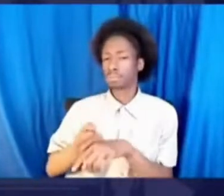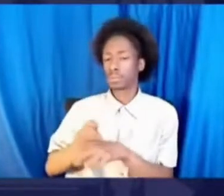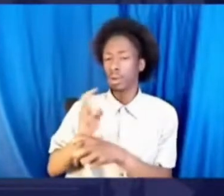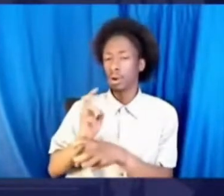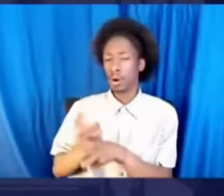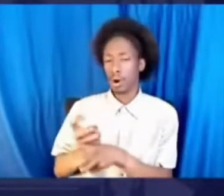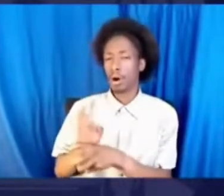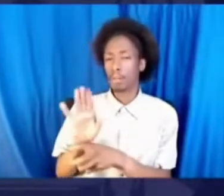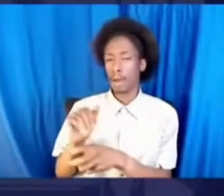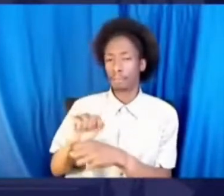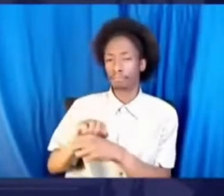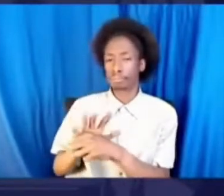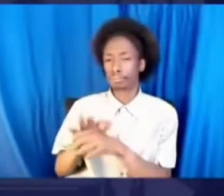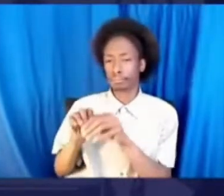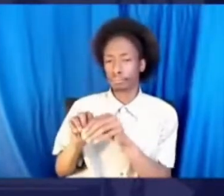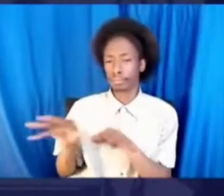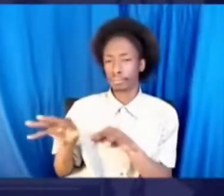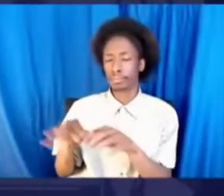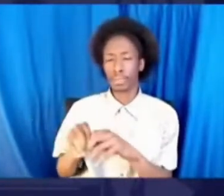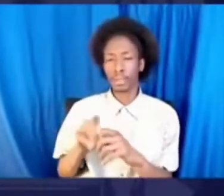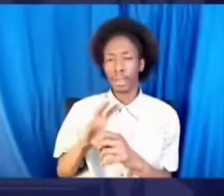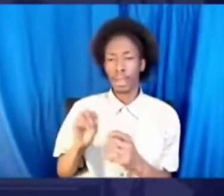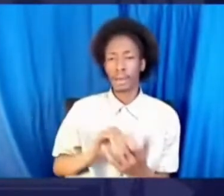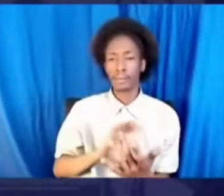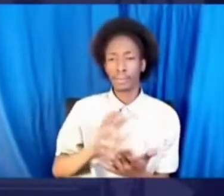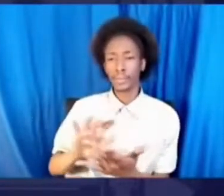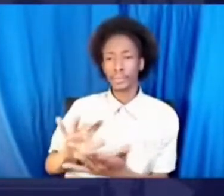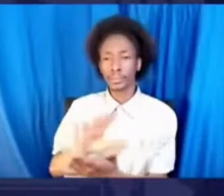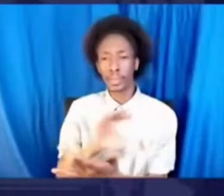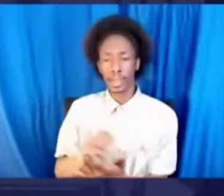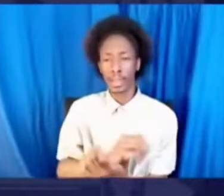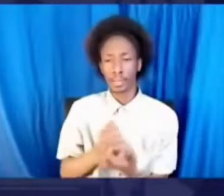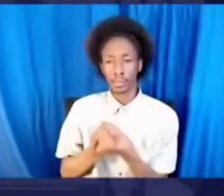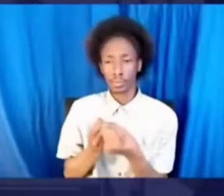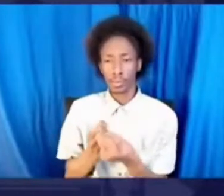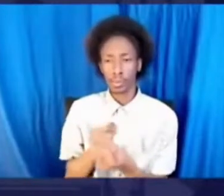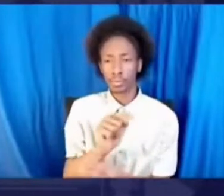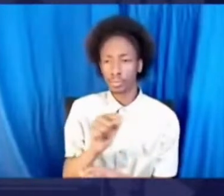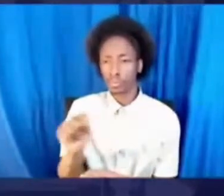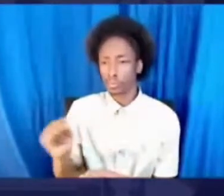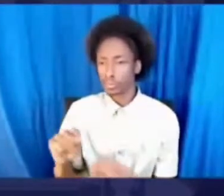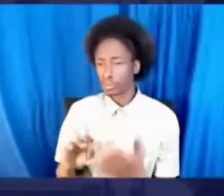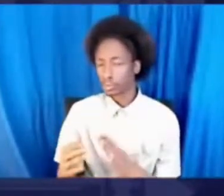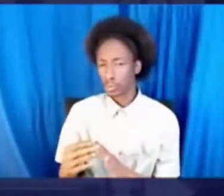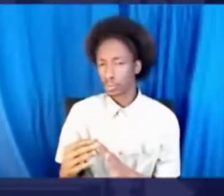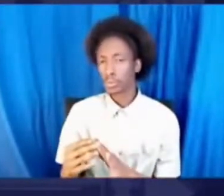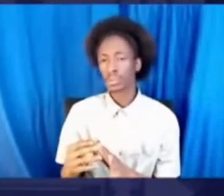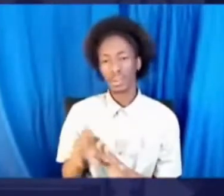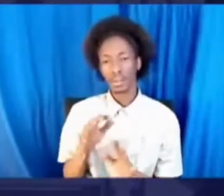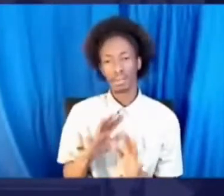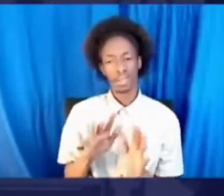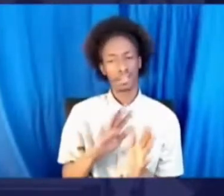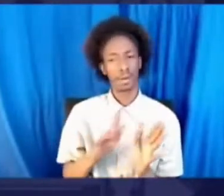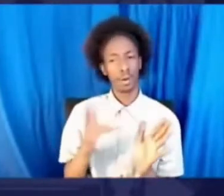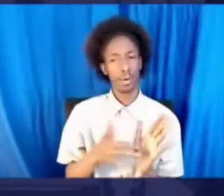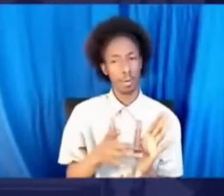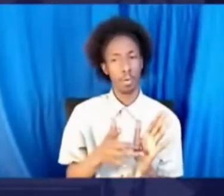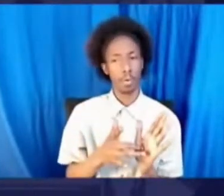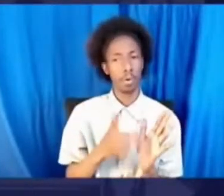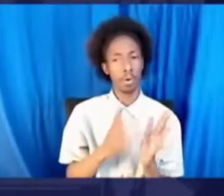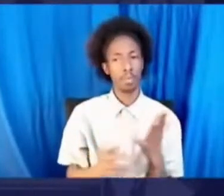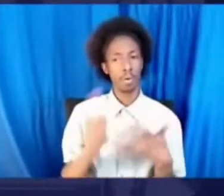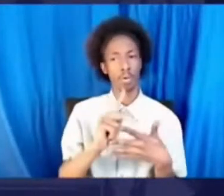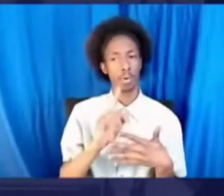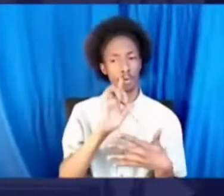pandemic, and reaching and supporting these communities is a core priority in our implementation of